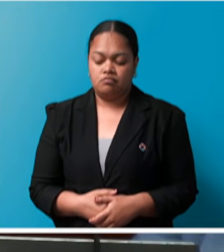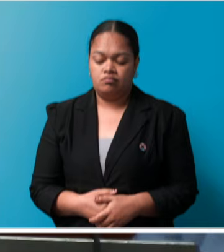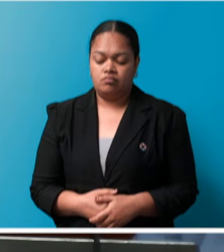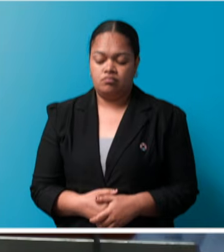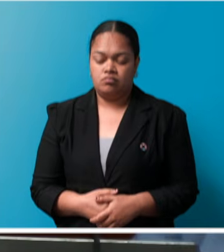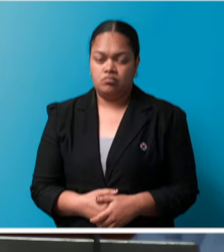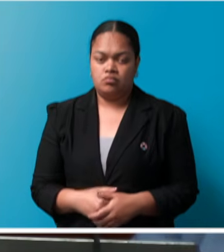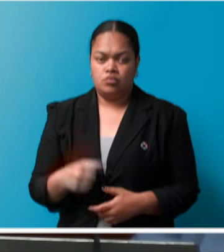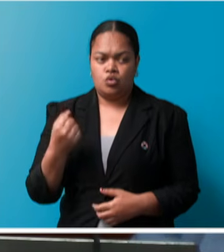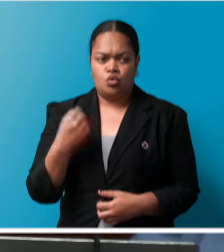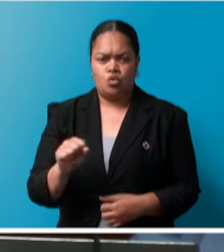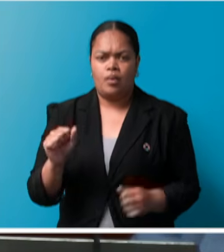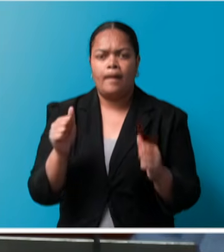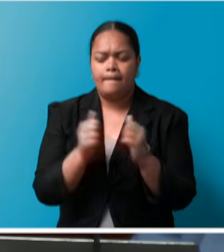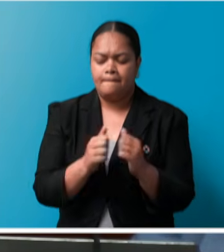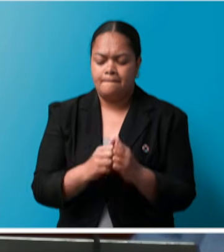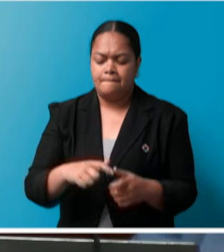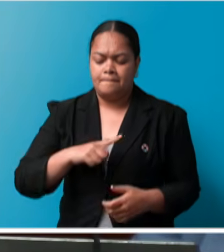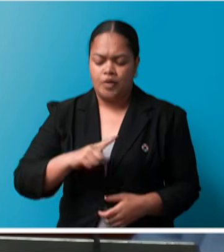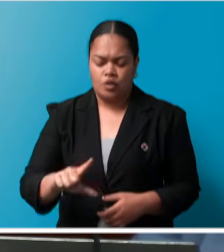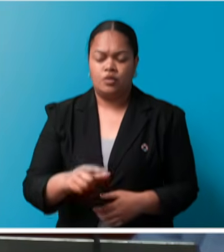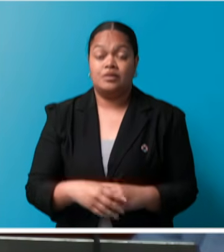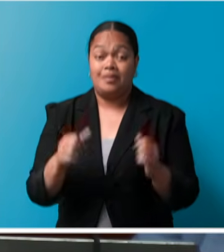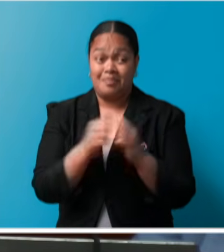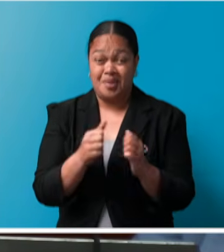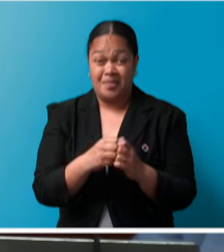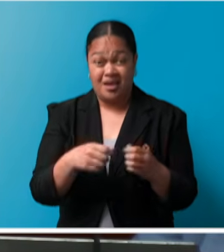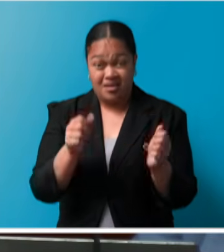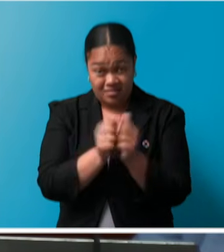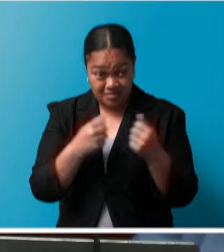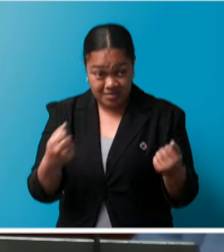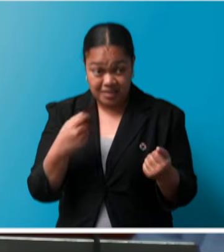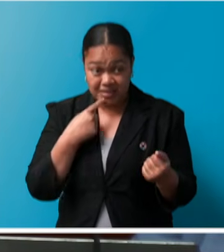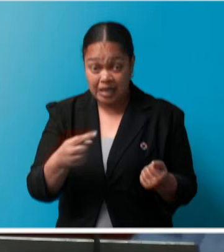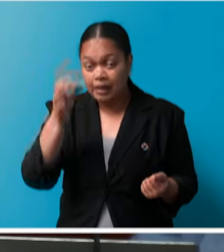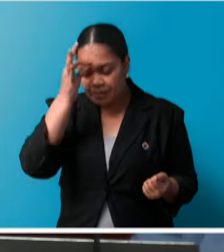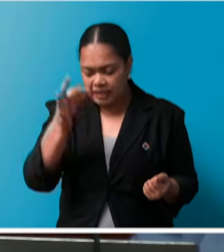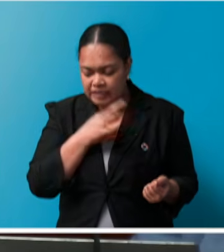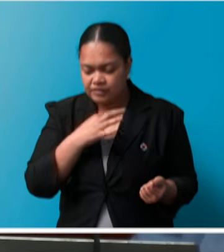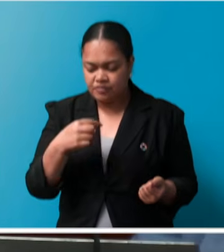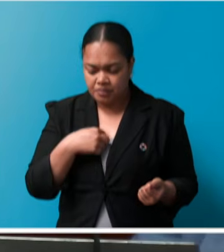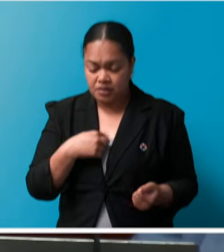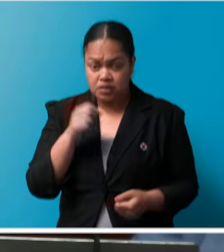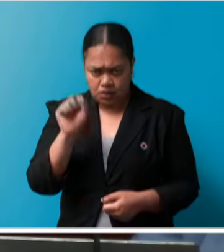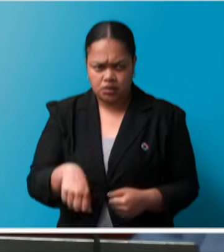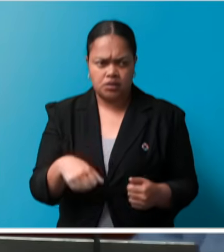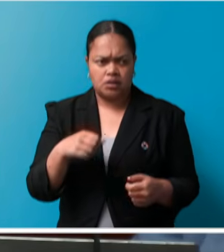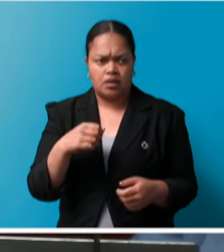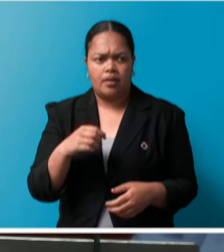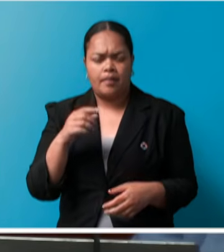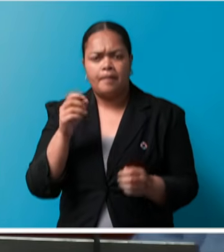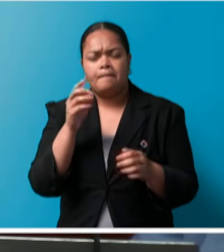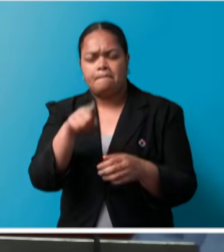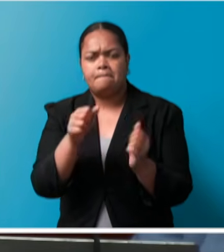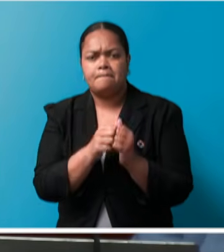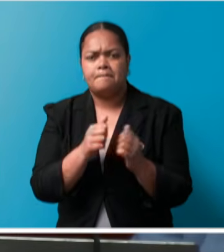No, paper is because the paper said, believe me. Yes, Fiji Sun said that. And we didn't